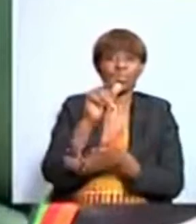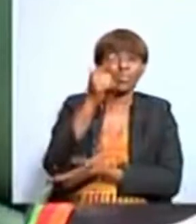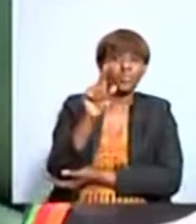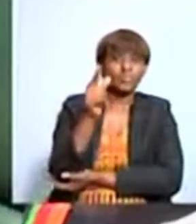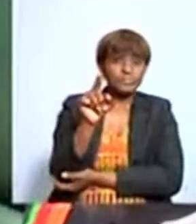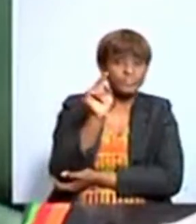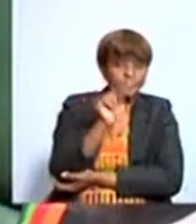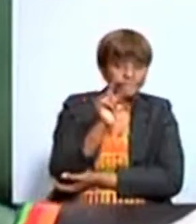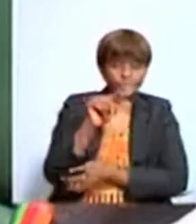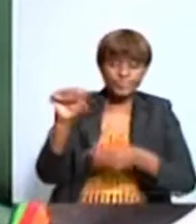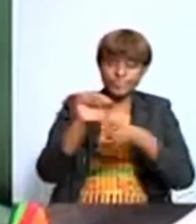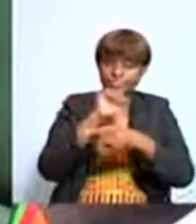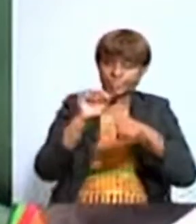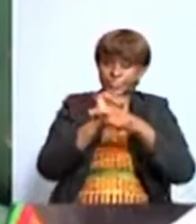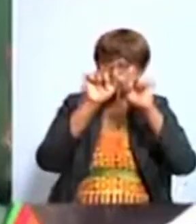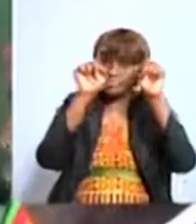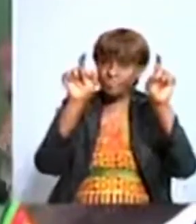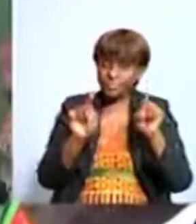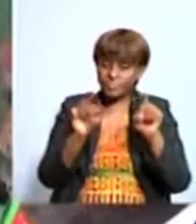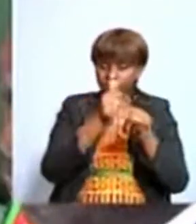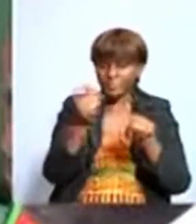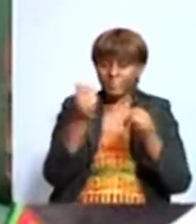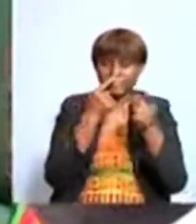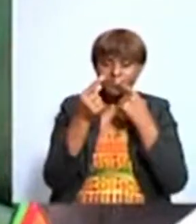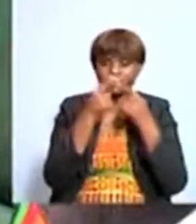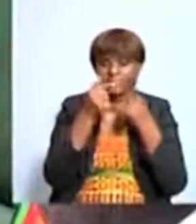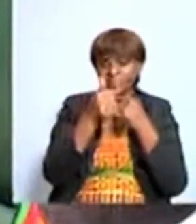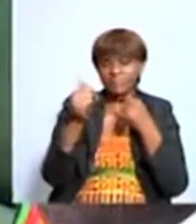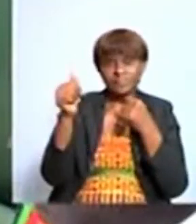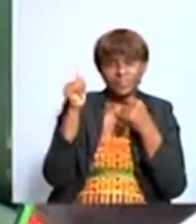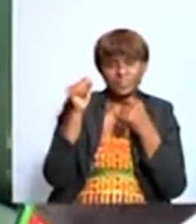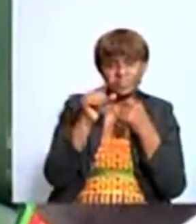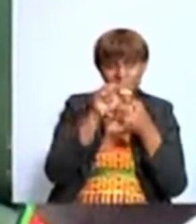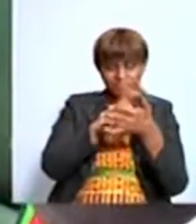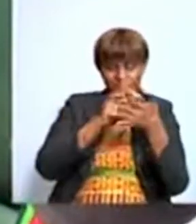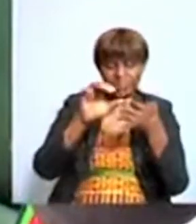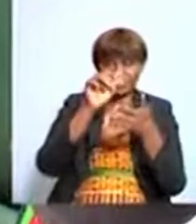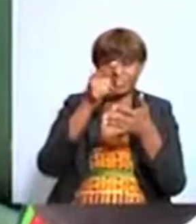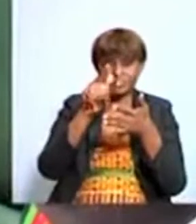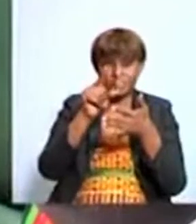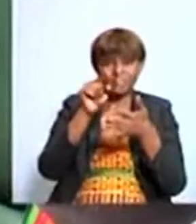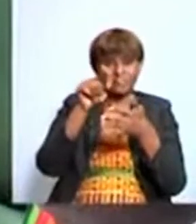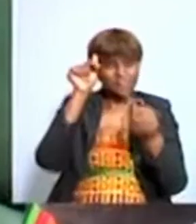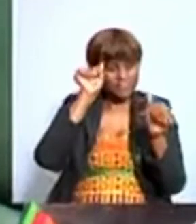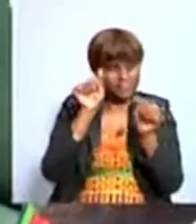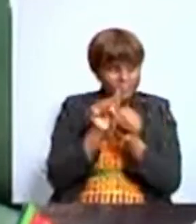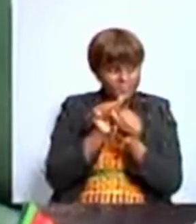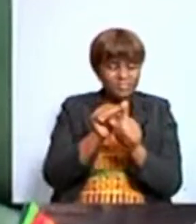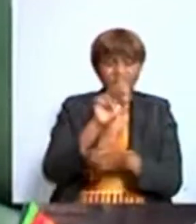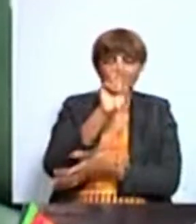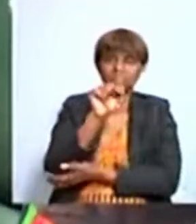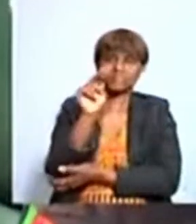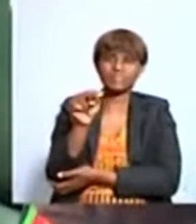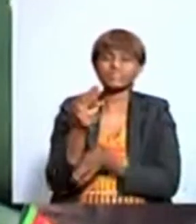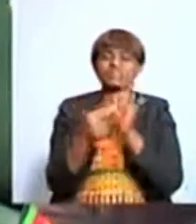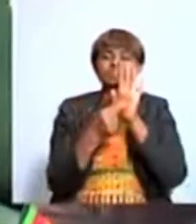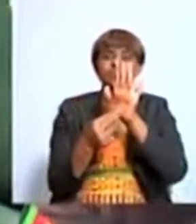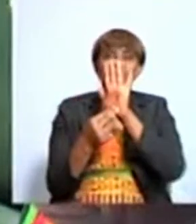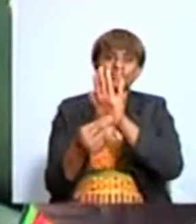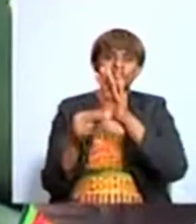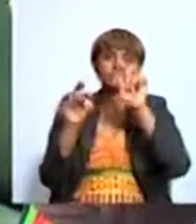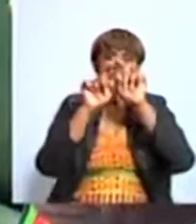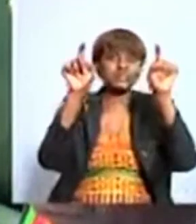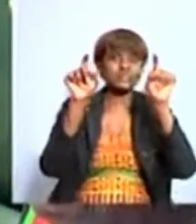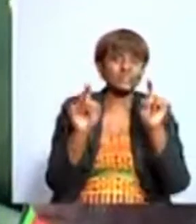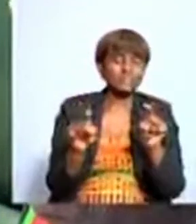21, Practicing Certificate. Any debate, any objection? Clause 21 is agreed to. Clause 22, Display of Practicing